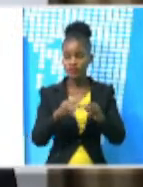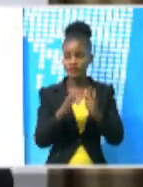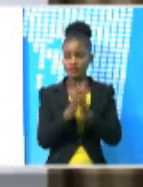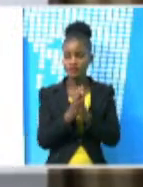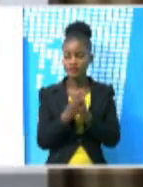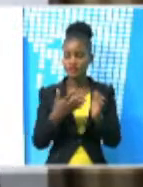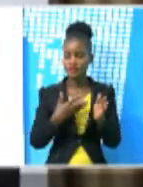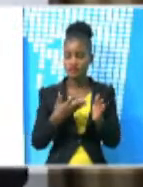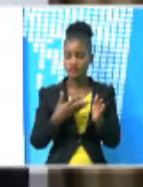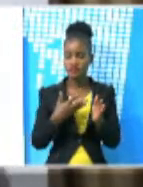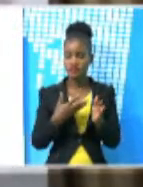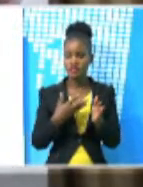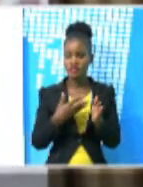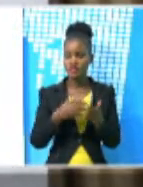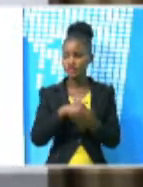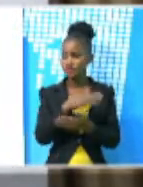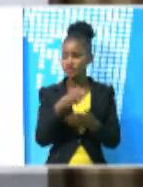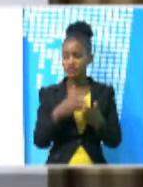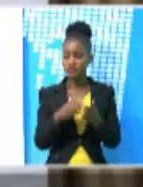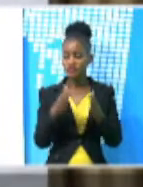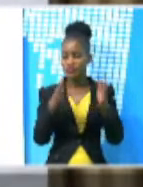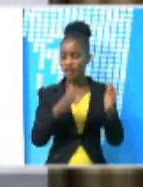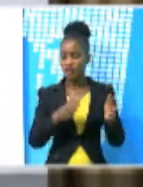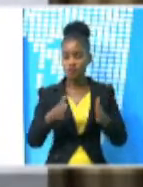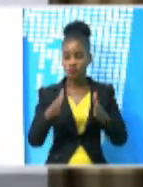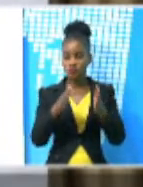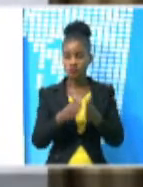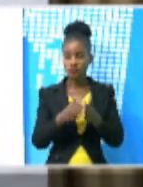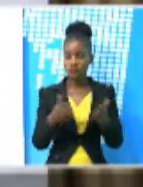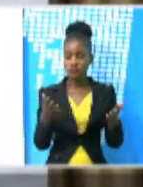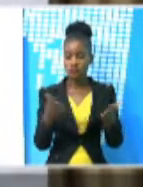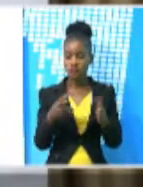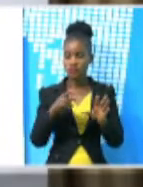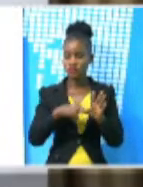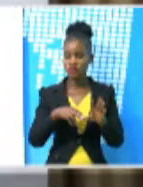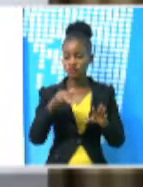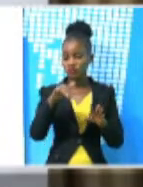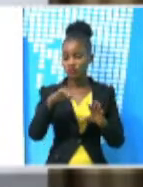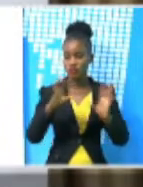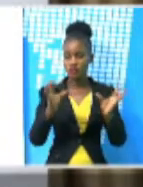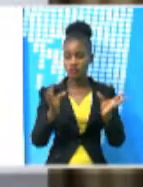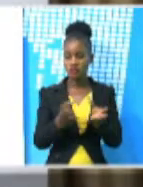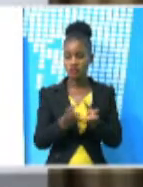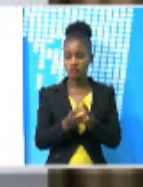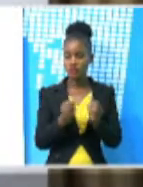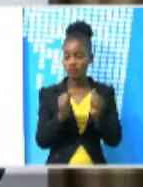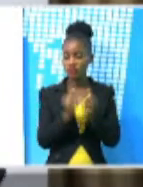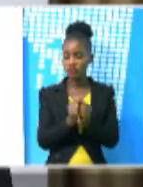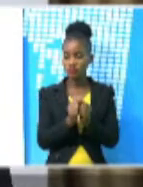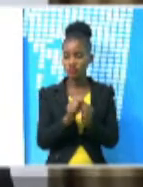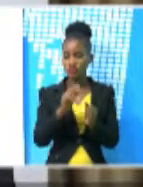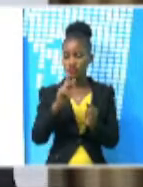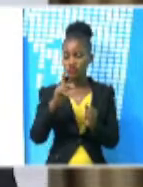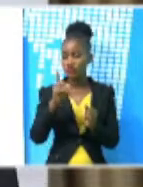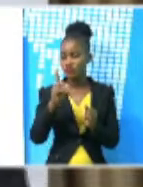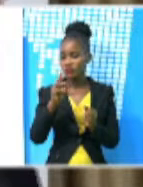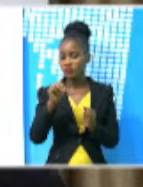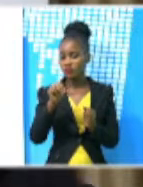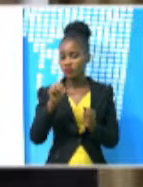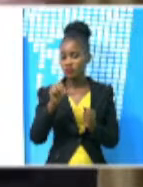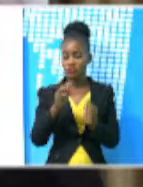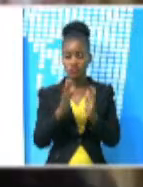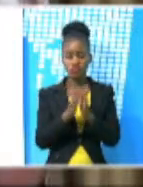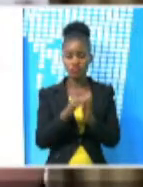have a tripartite arrangement where we sit with your team, with the parish development model